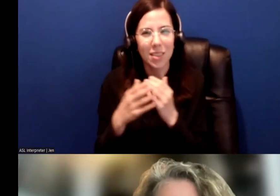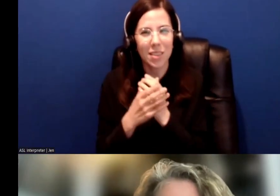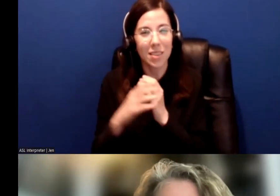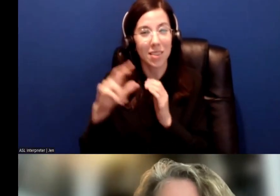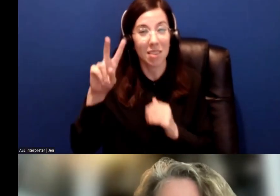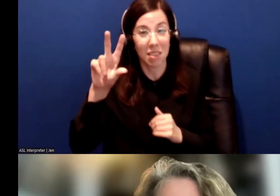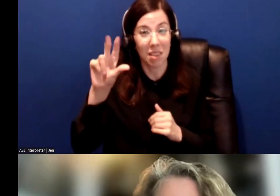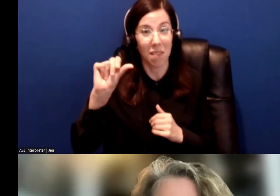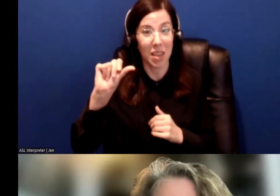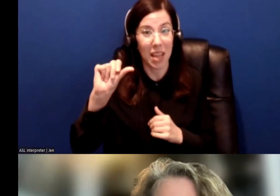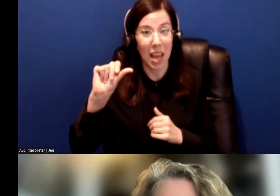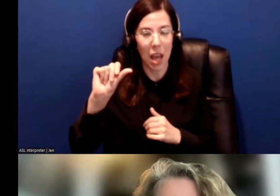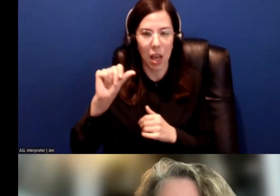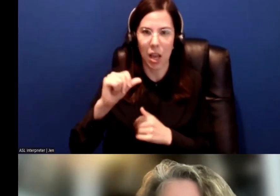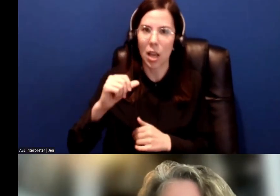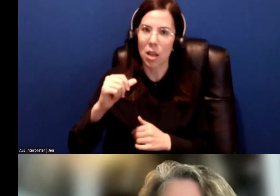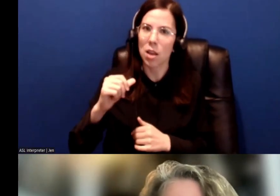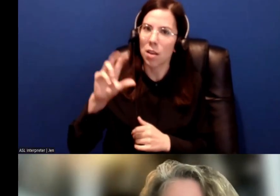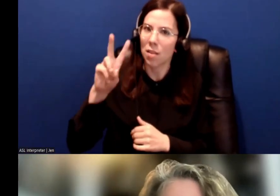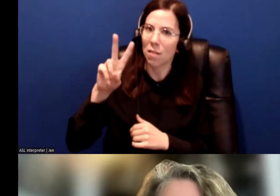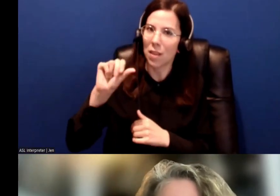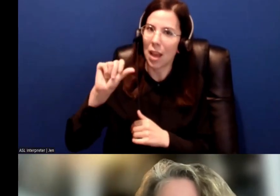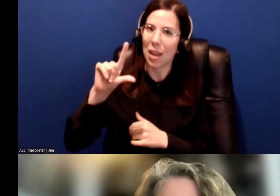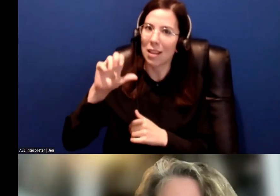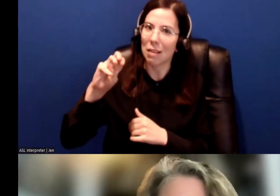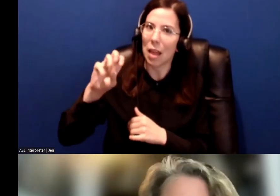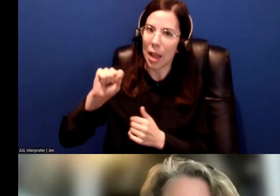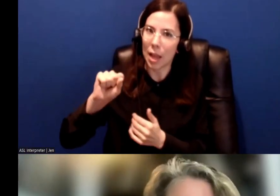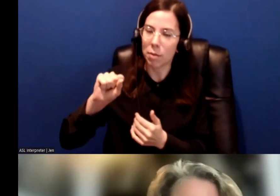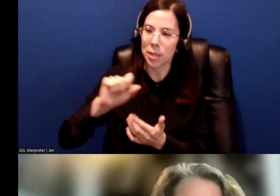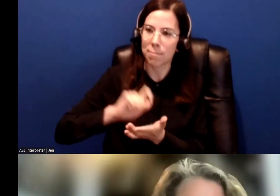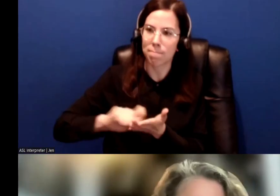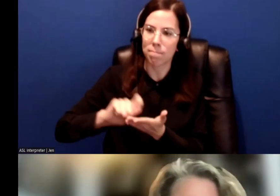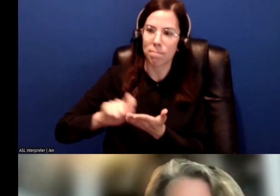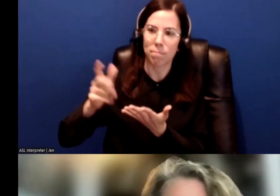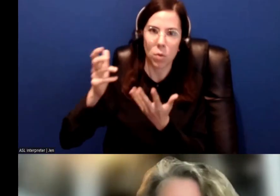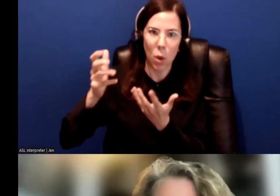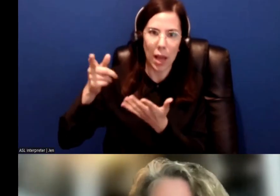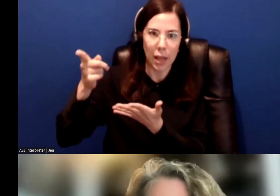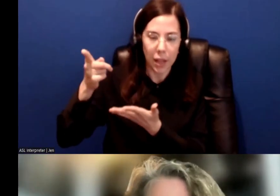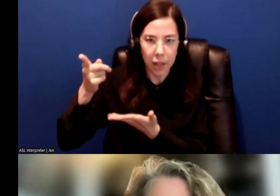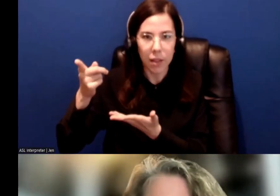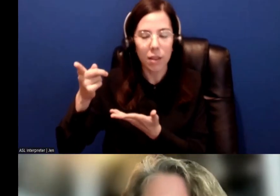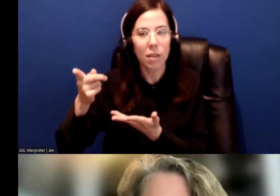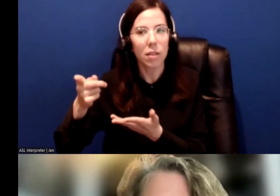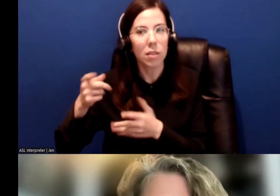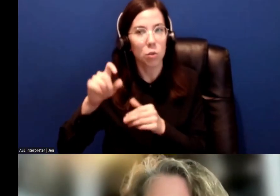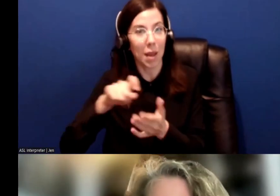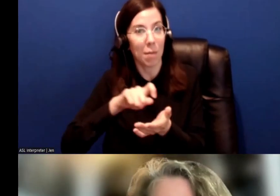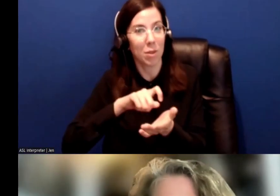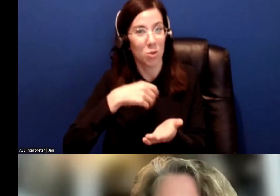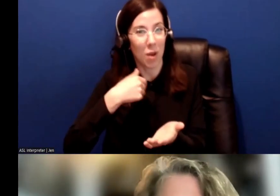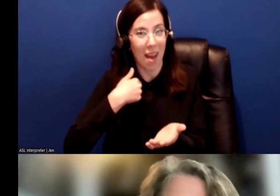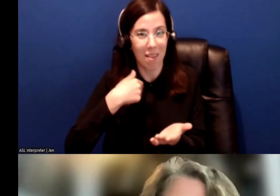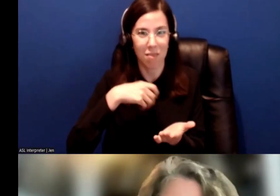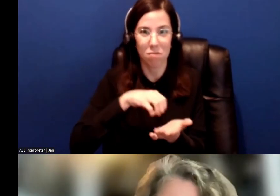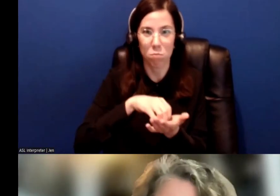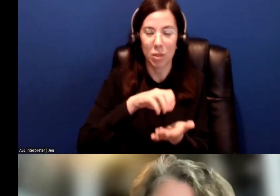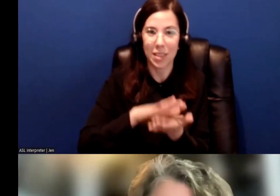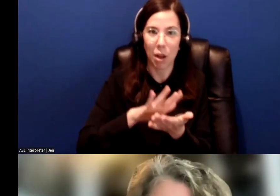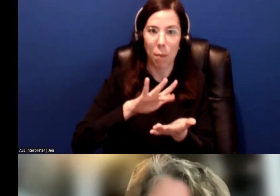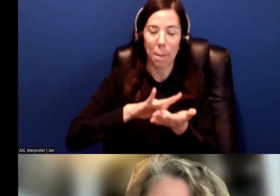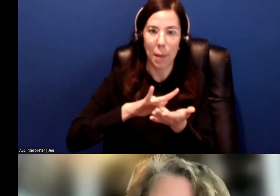VA claims particularly, and just being able to have it reflected in their record, their medical record when